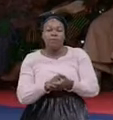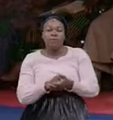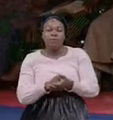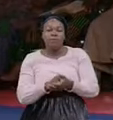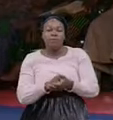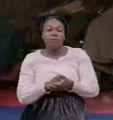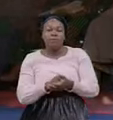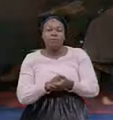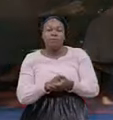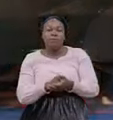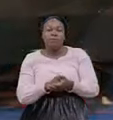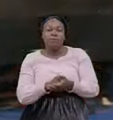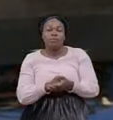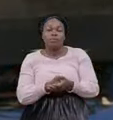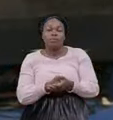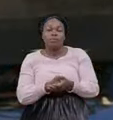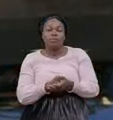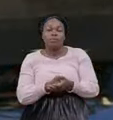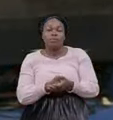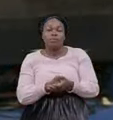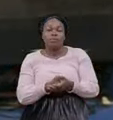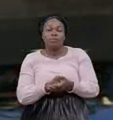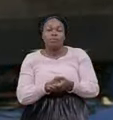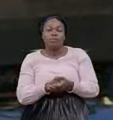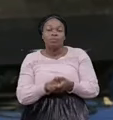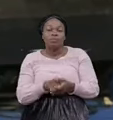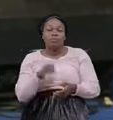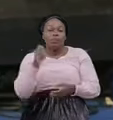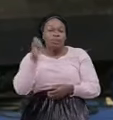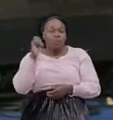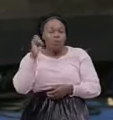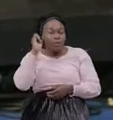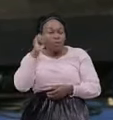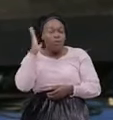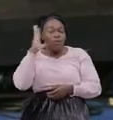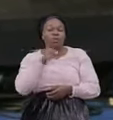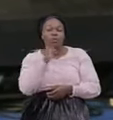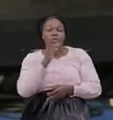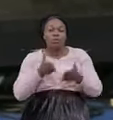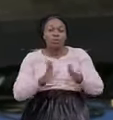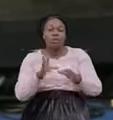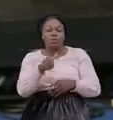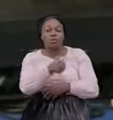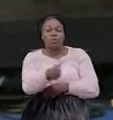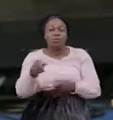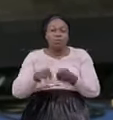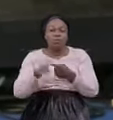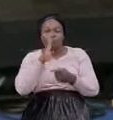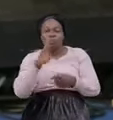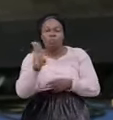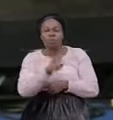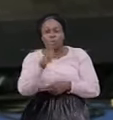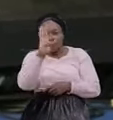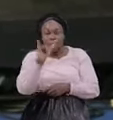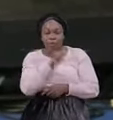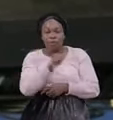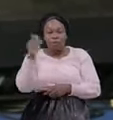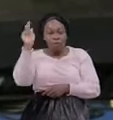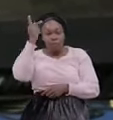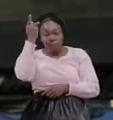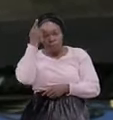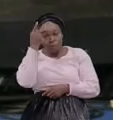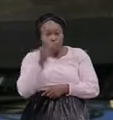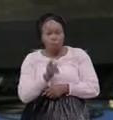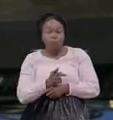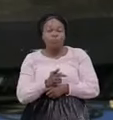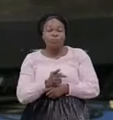officer. I do not allow myself to be used by political bigwigs in order to thwart and to pervert